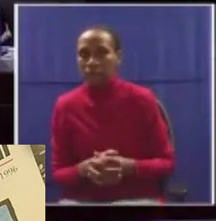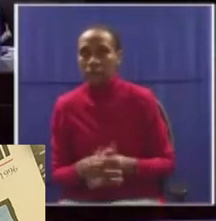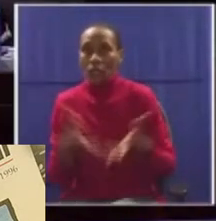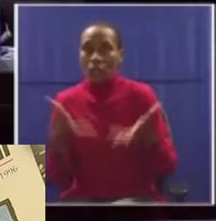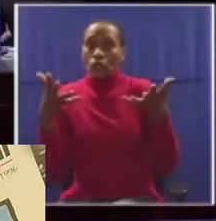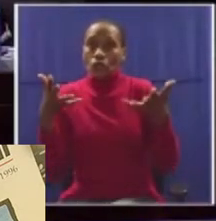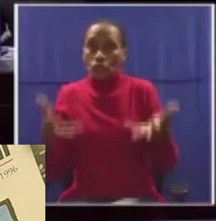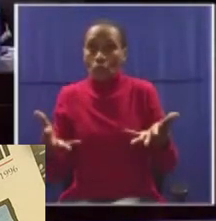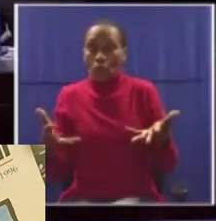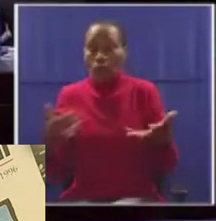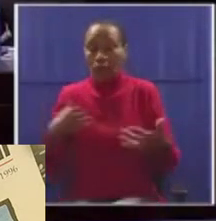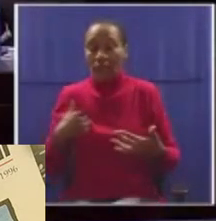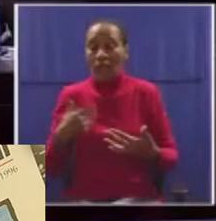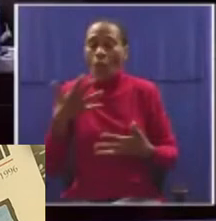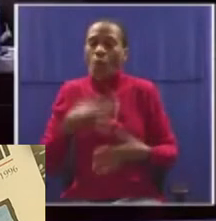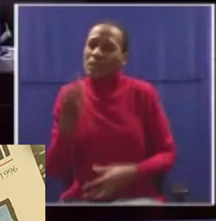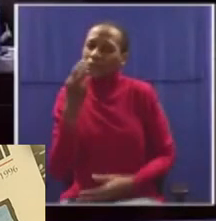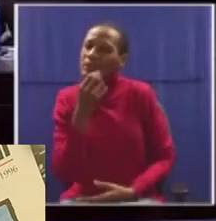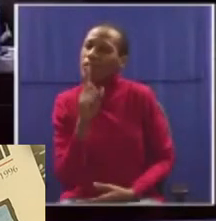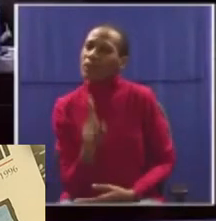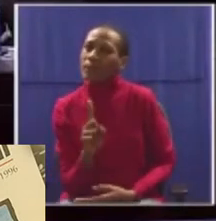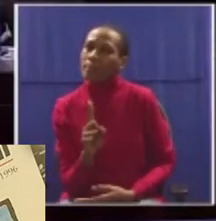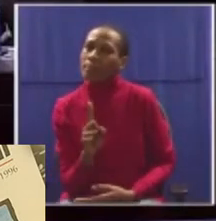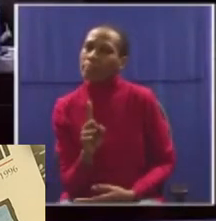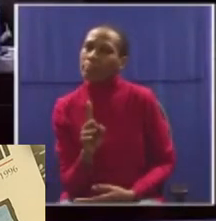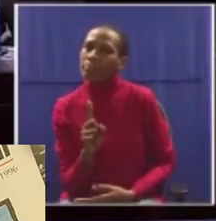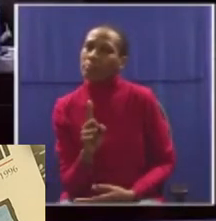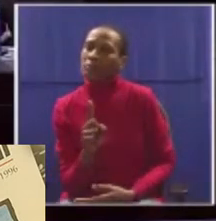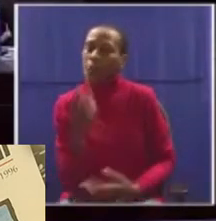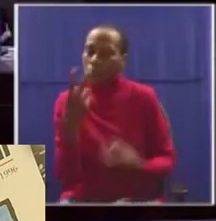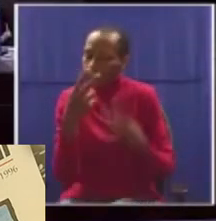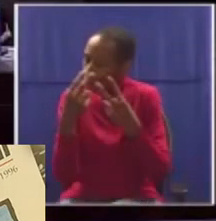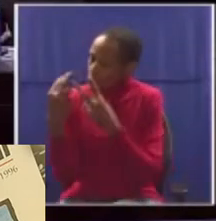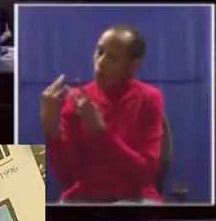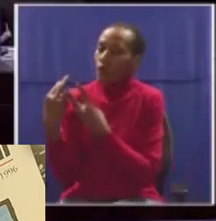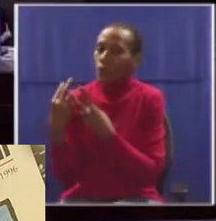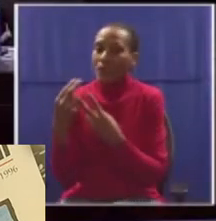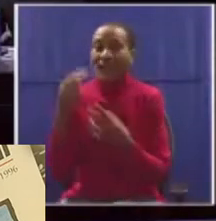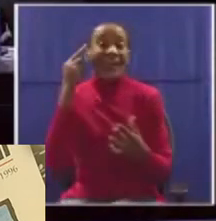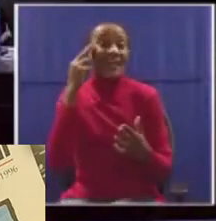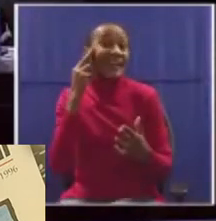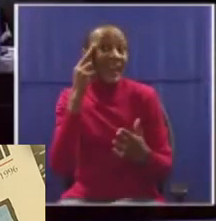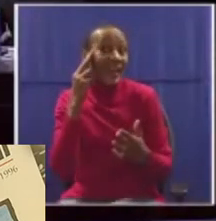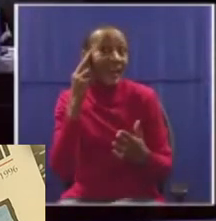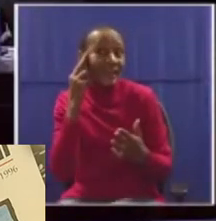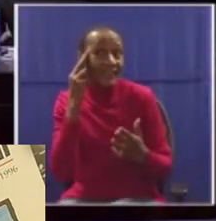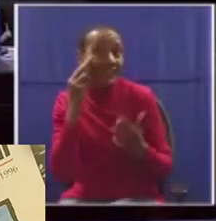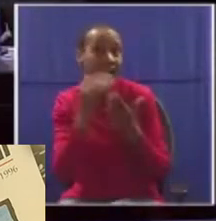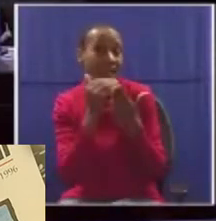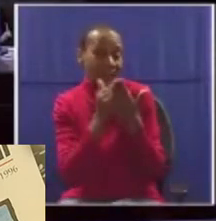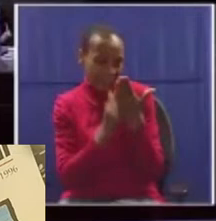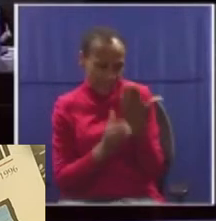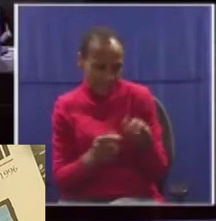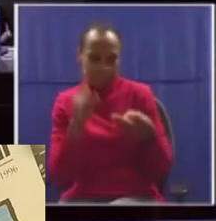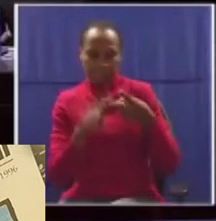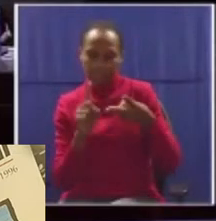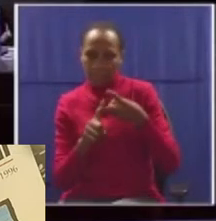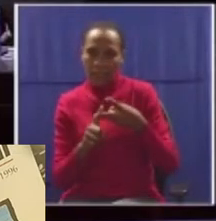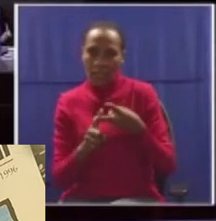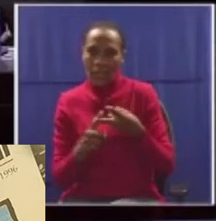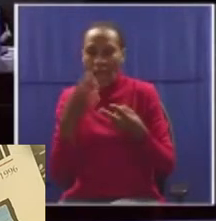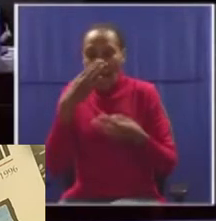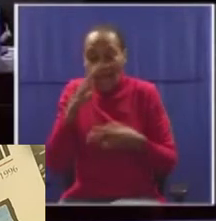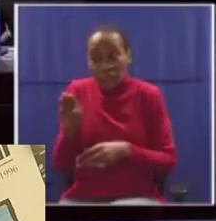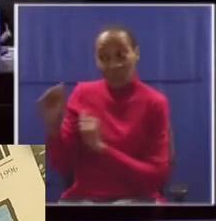so what I want to do today I want to reflect on Gray listing and on government's attitude